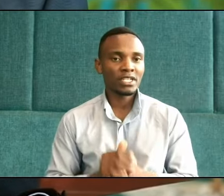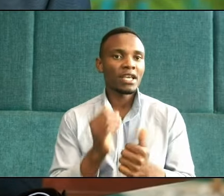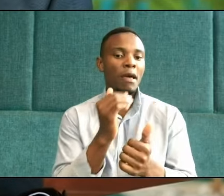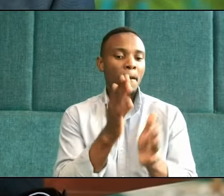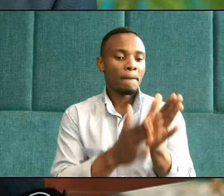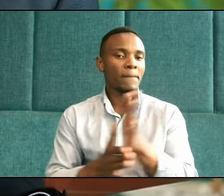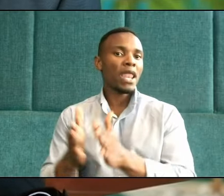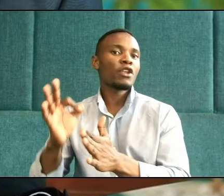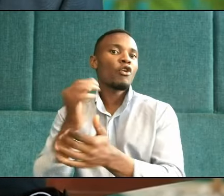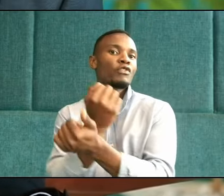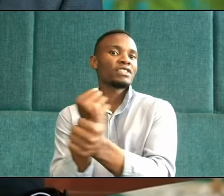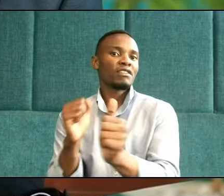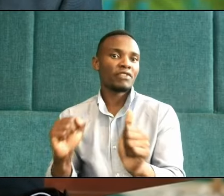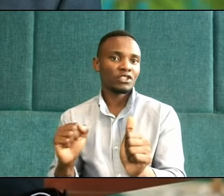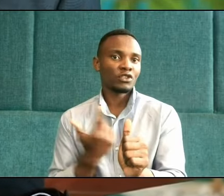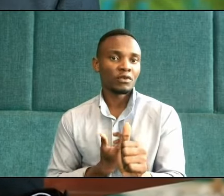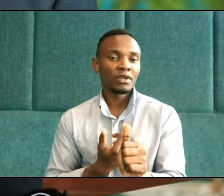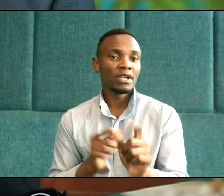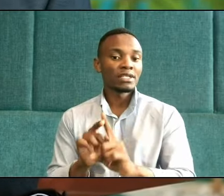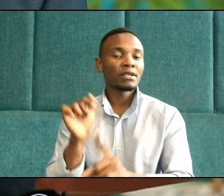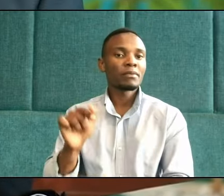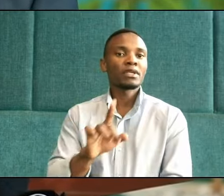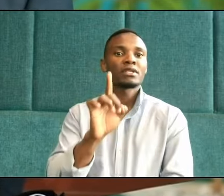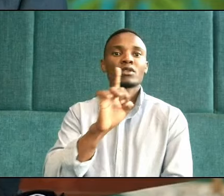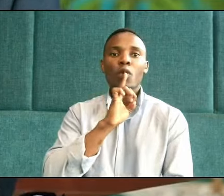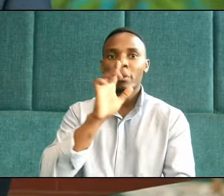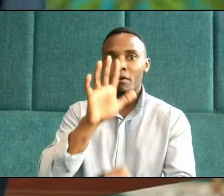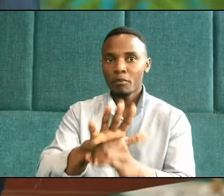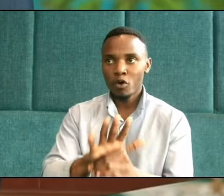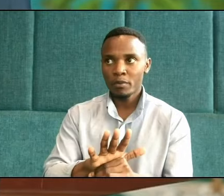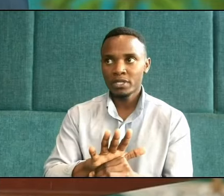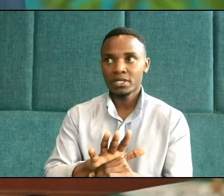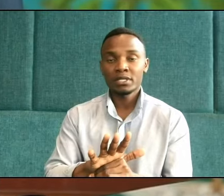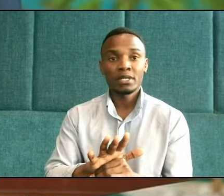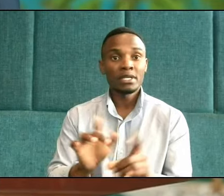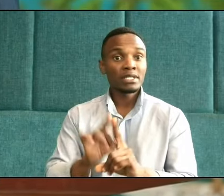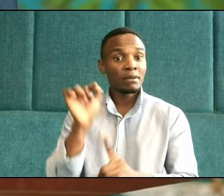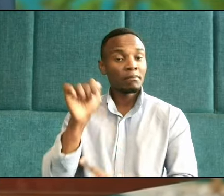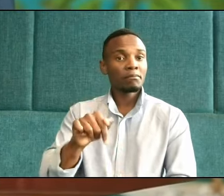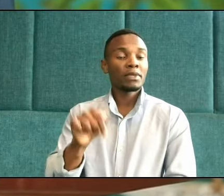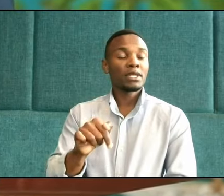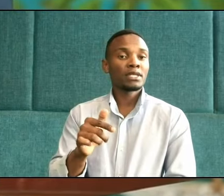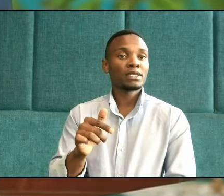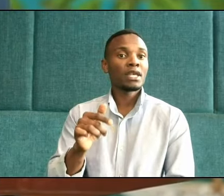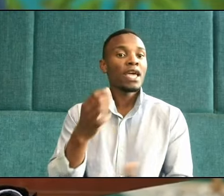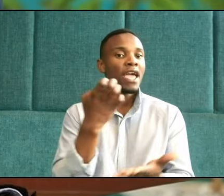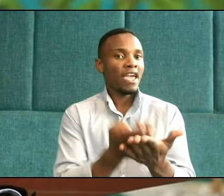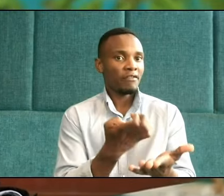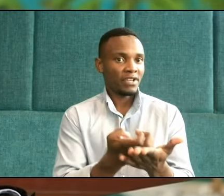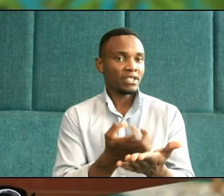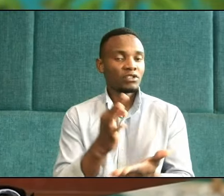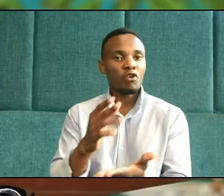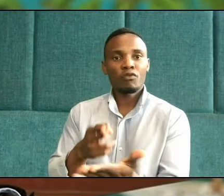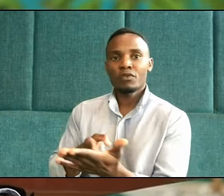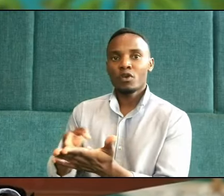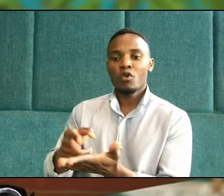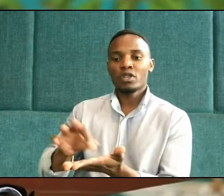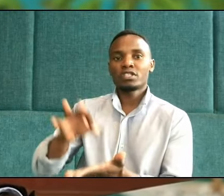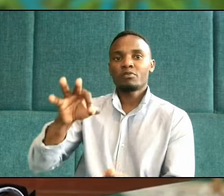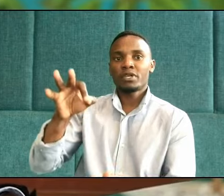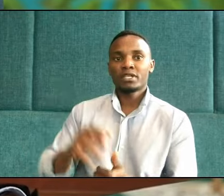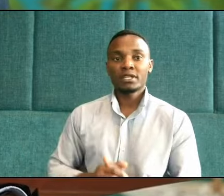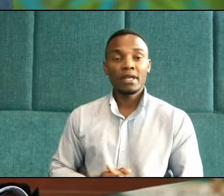salvation. The one assurance beyond that is the direct witness of the Holy Spirit himself.